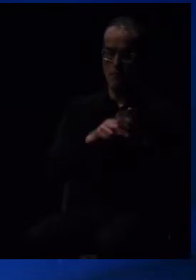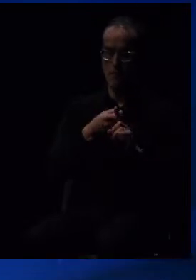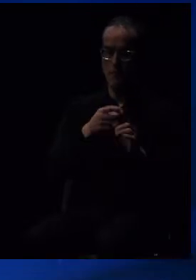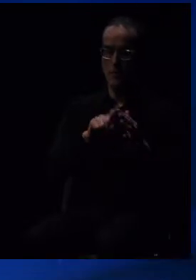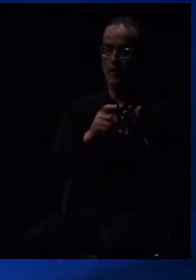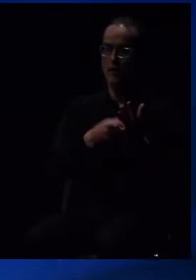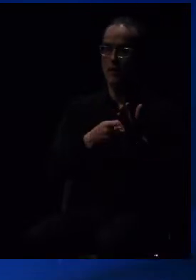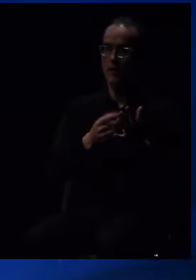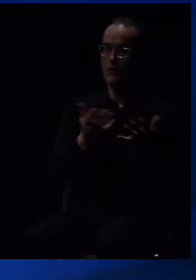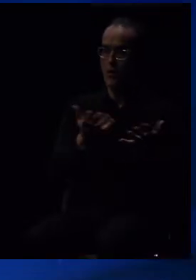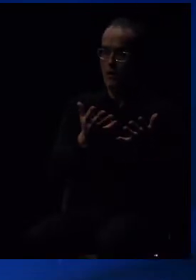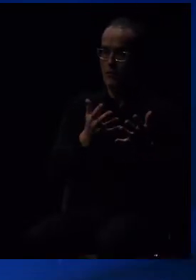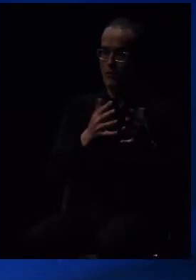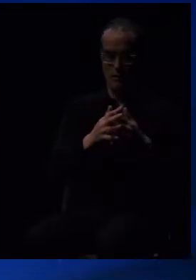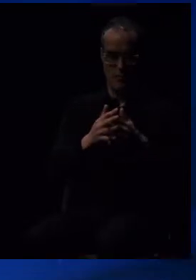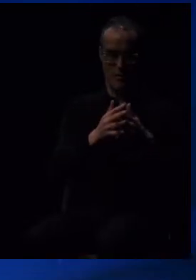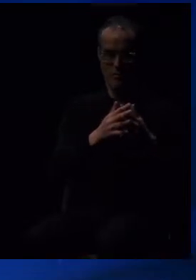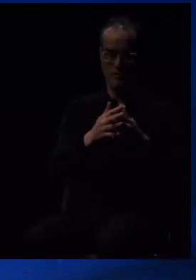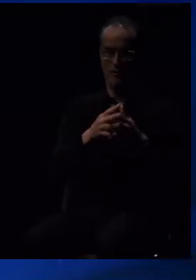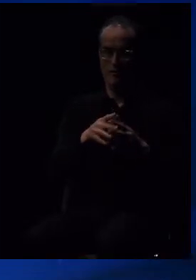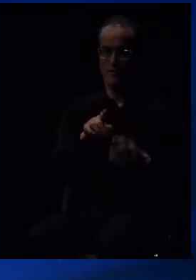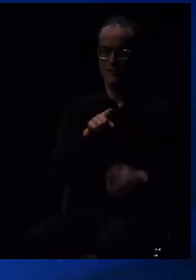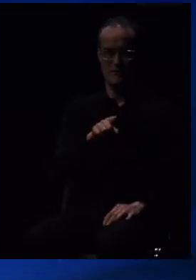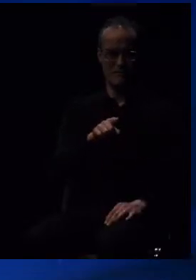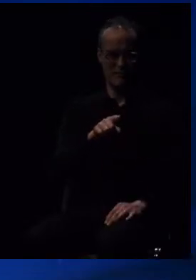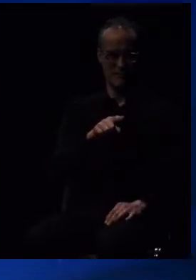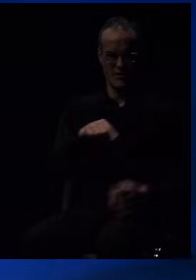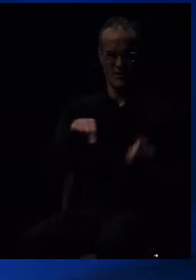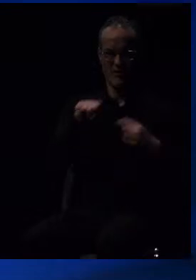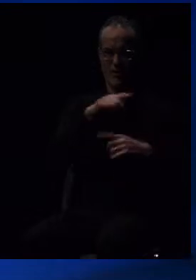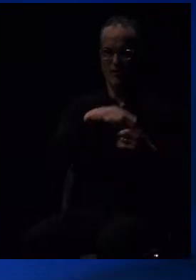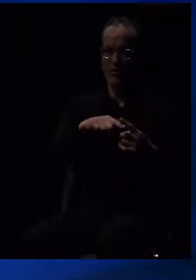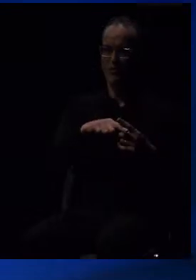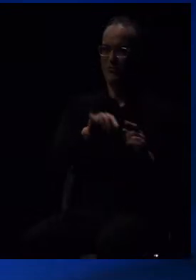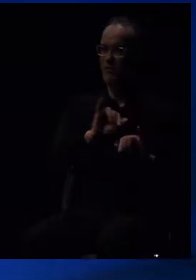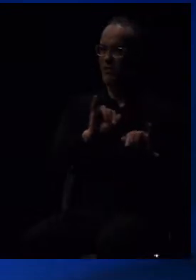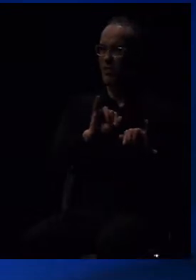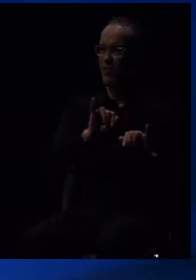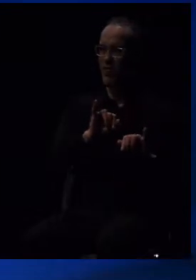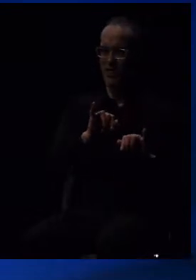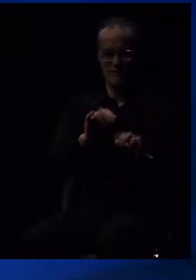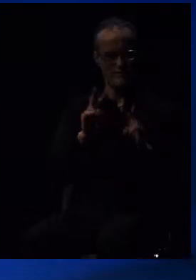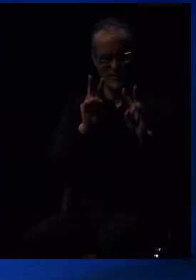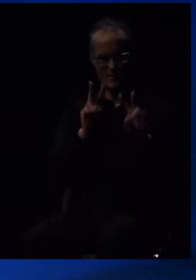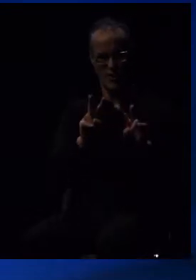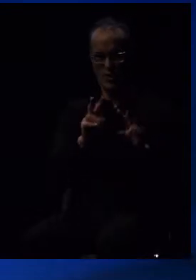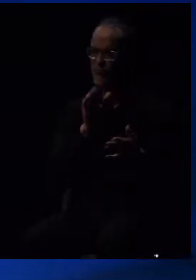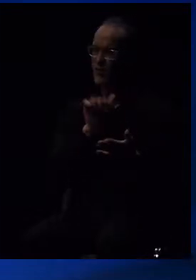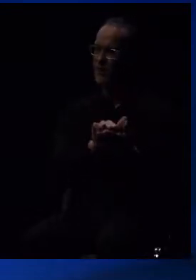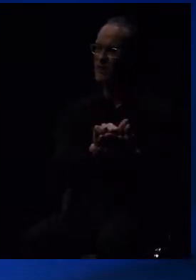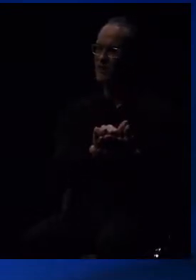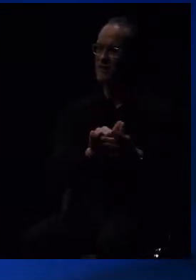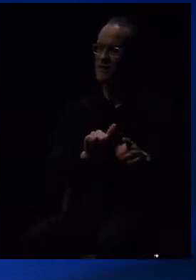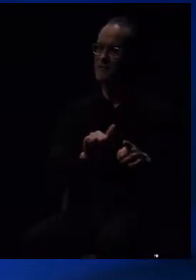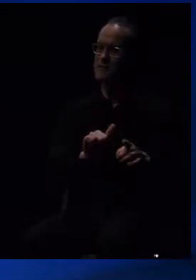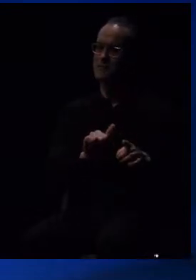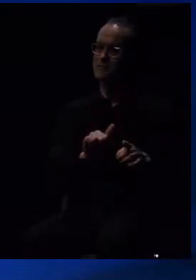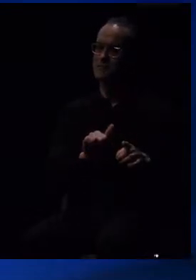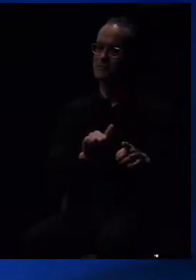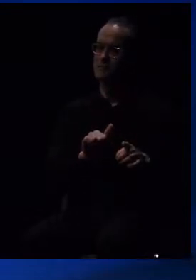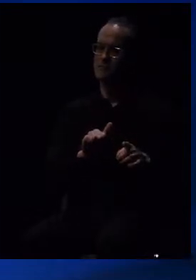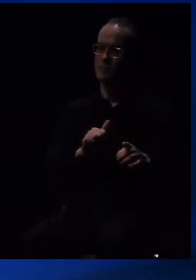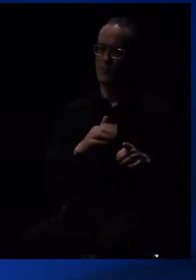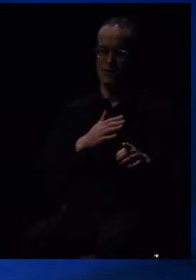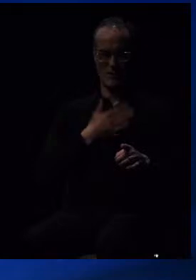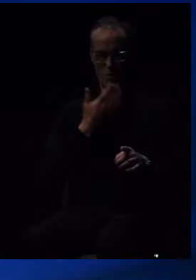look ugly, because I don't know. It's just the aesthetics that we didn't want to show in